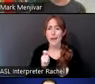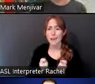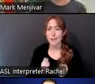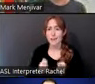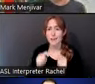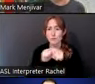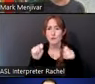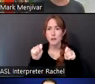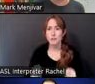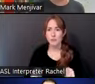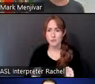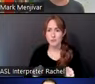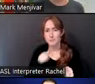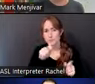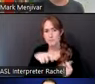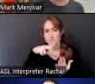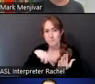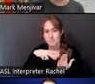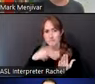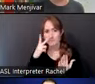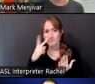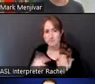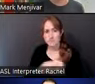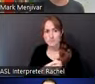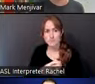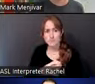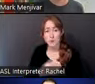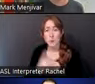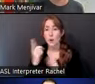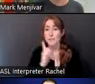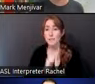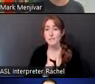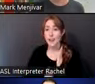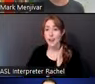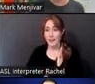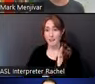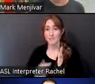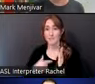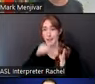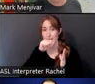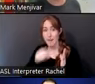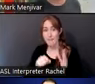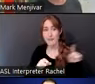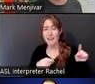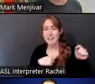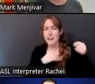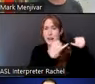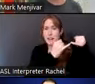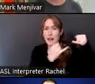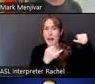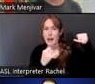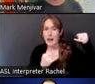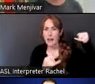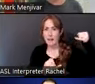read and see that. One of the design things that I love in each, the beginning of each one, there's this line. And the line represents